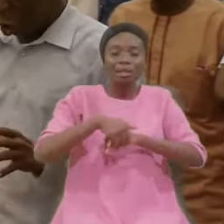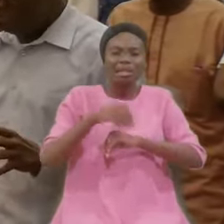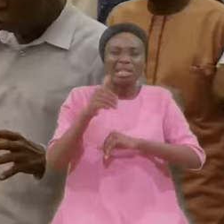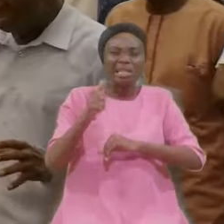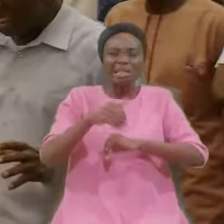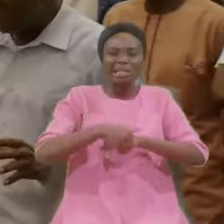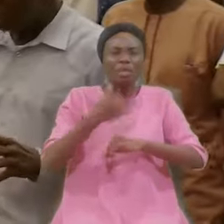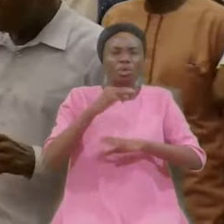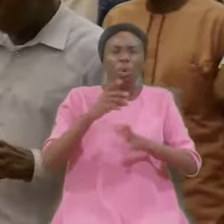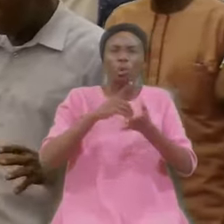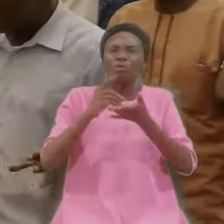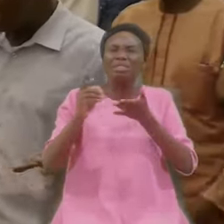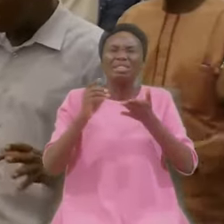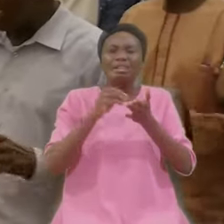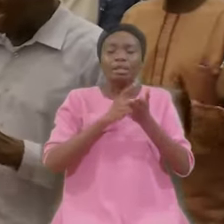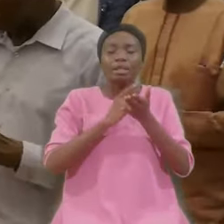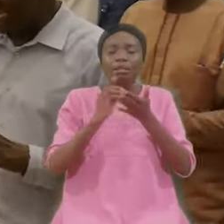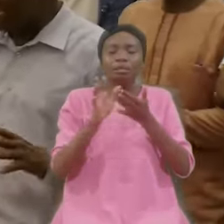of divine remembrance.